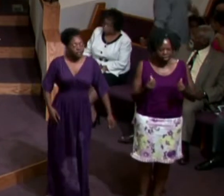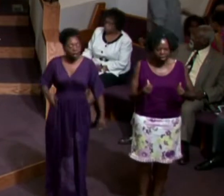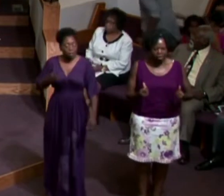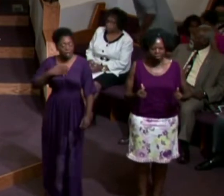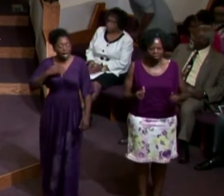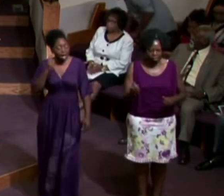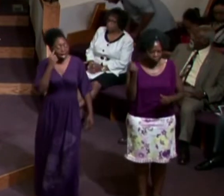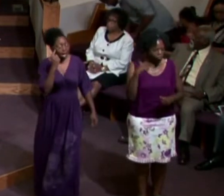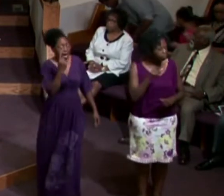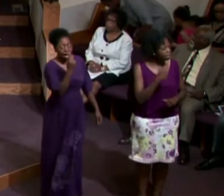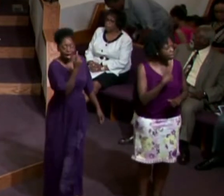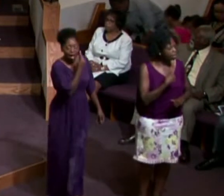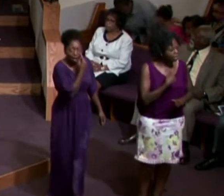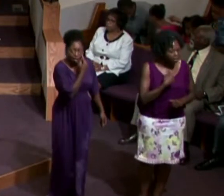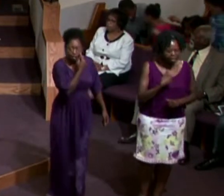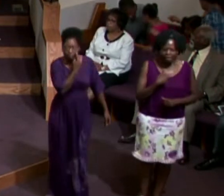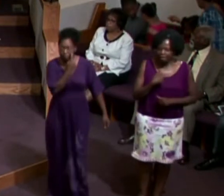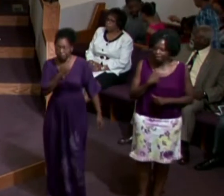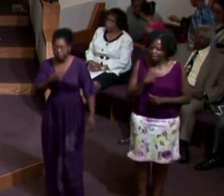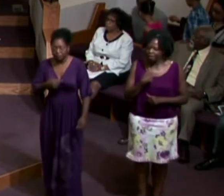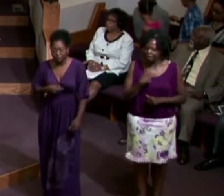My eyes,